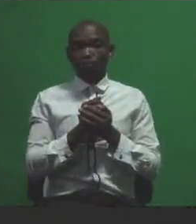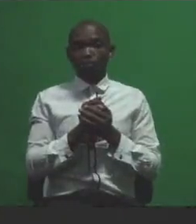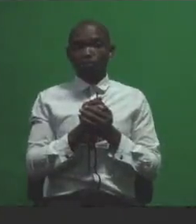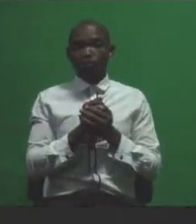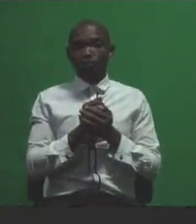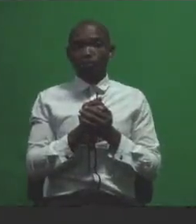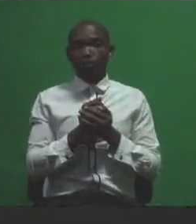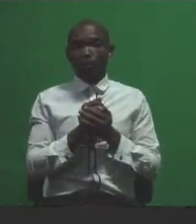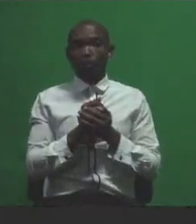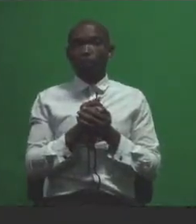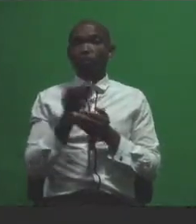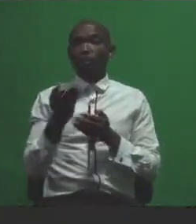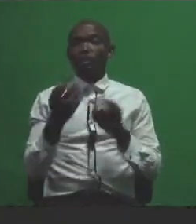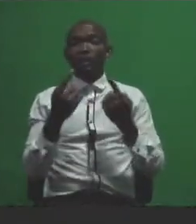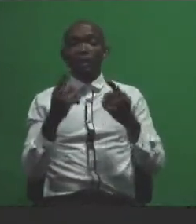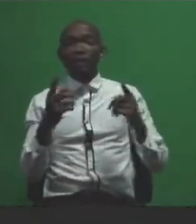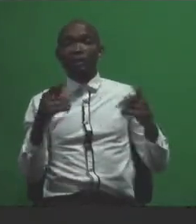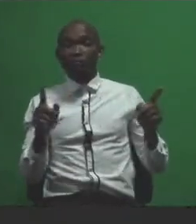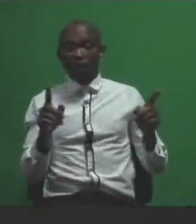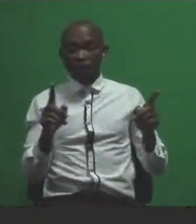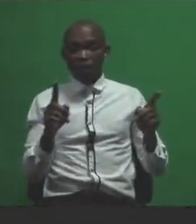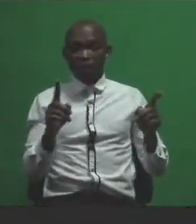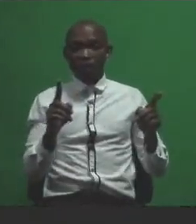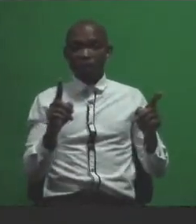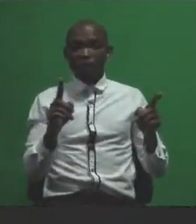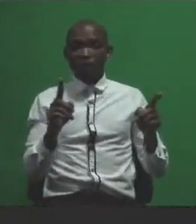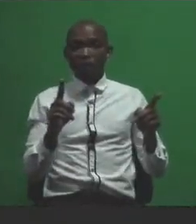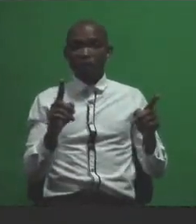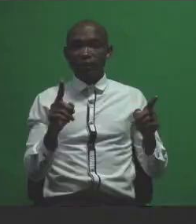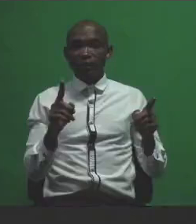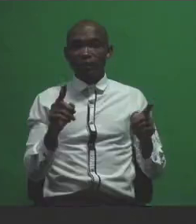whereby different diseases are.